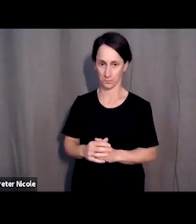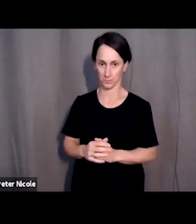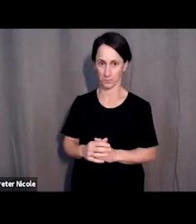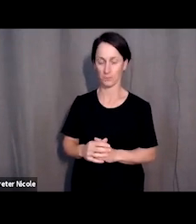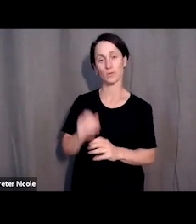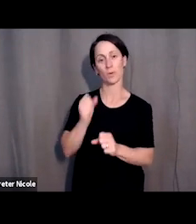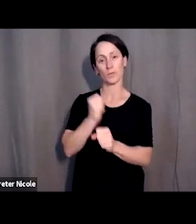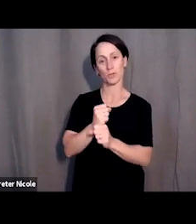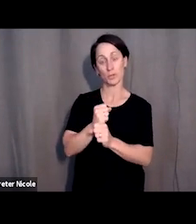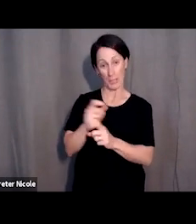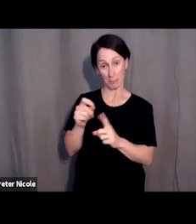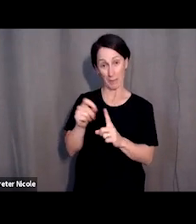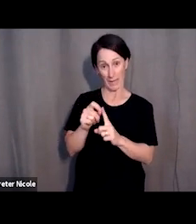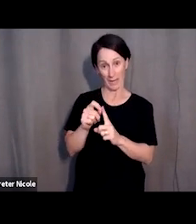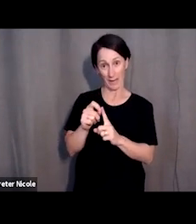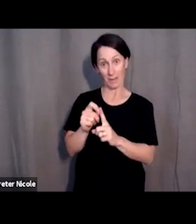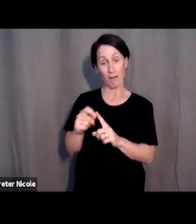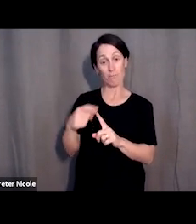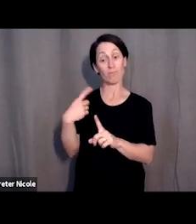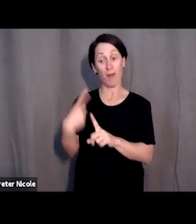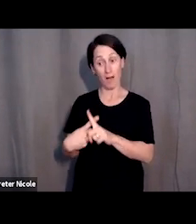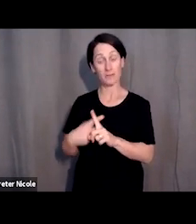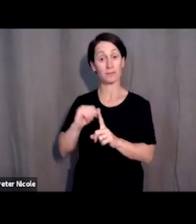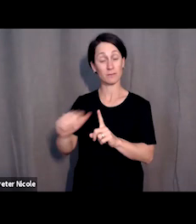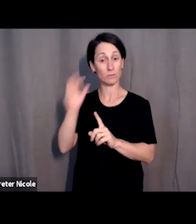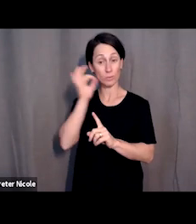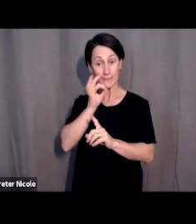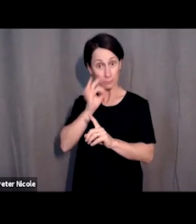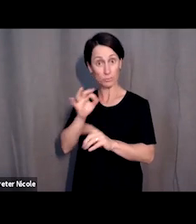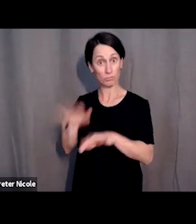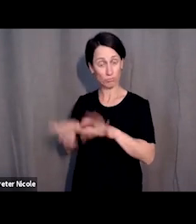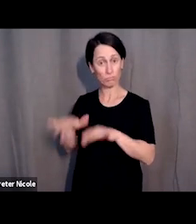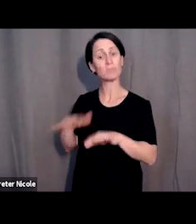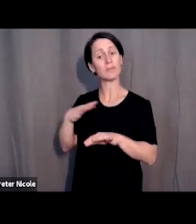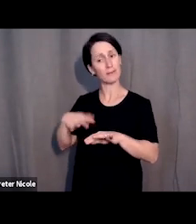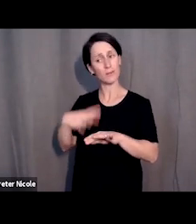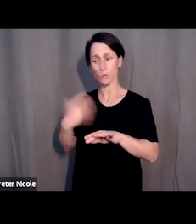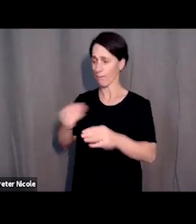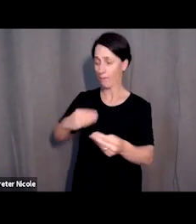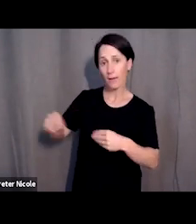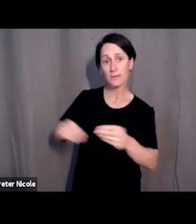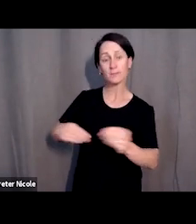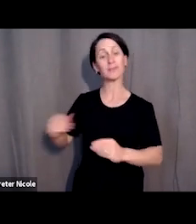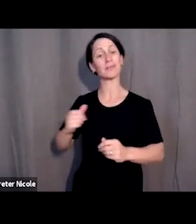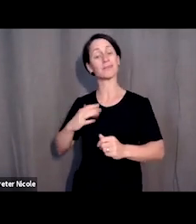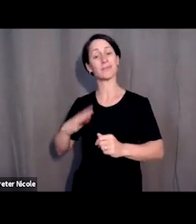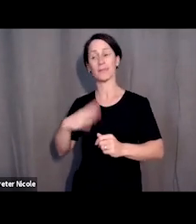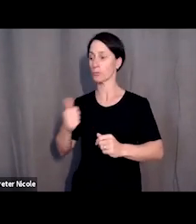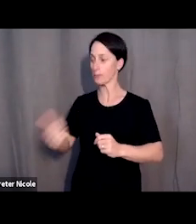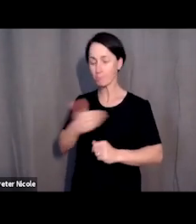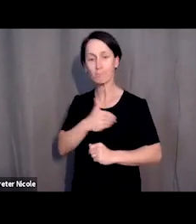severe mental illness really like to go and see were ones that had a lot of flexibility around the reception, that the receptionist themselves